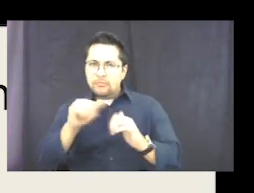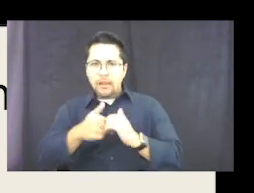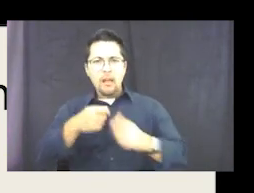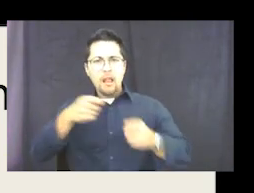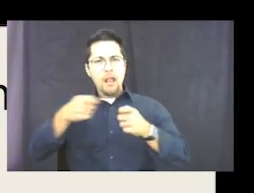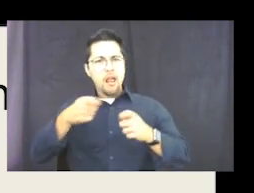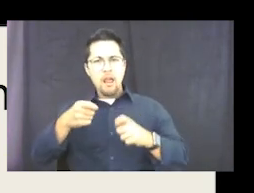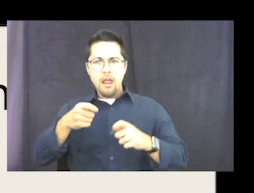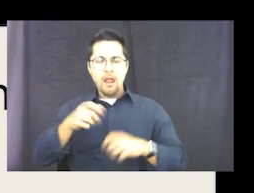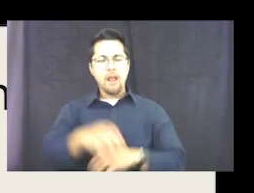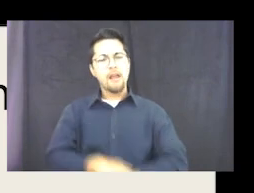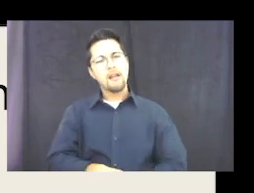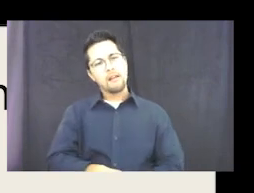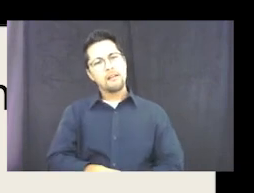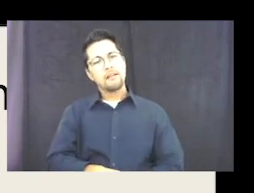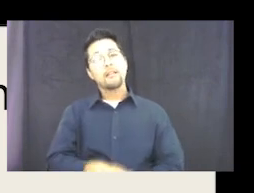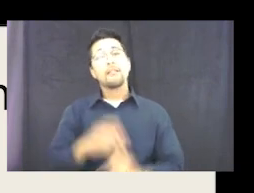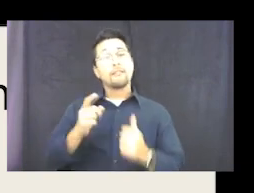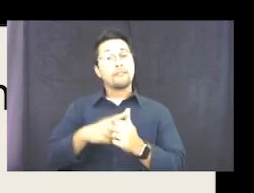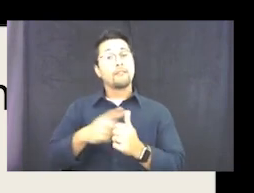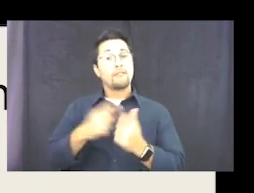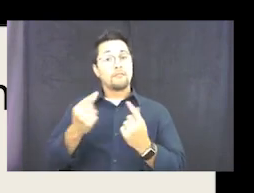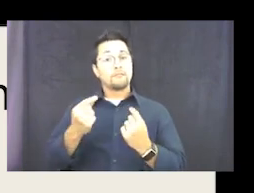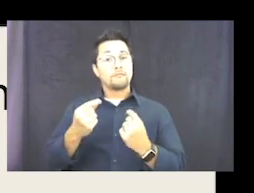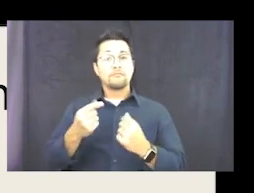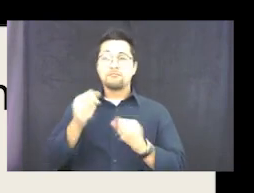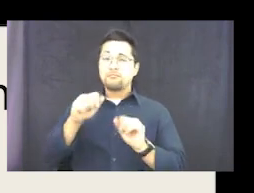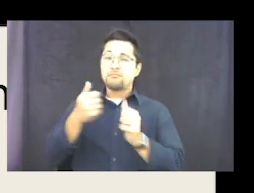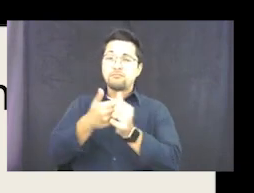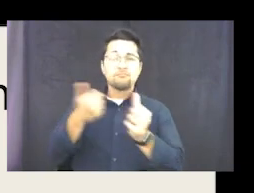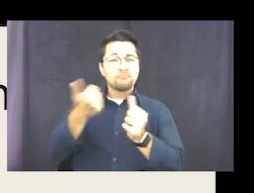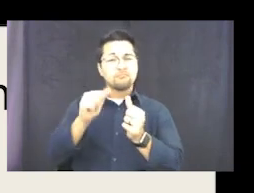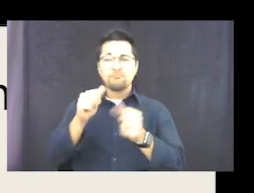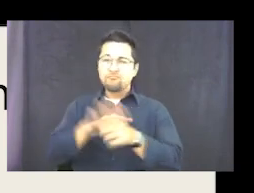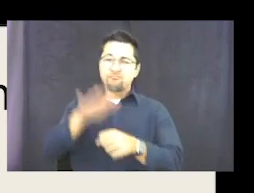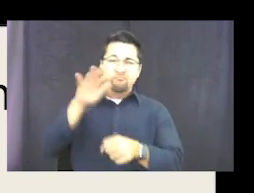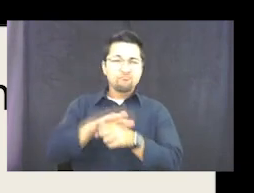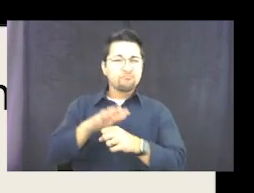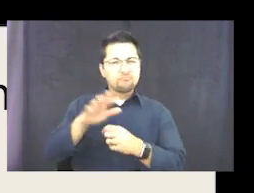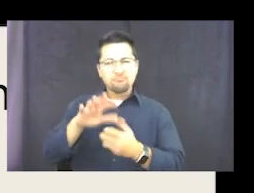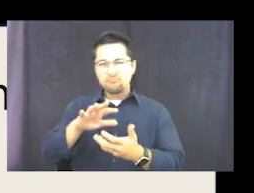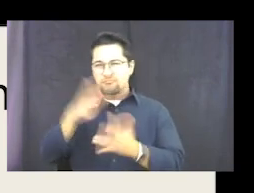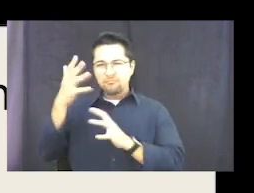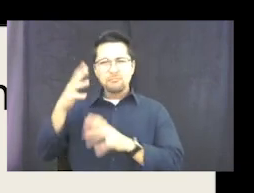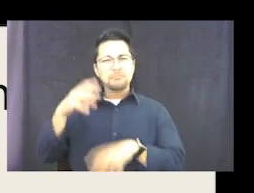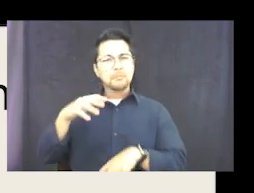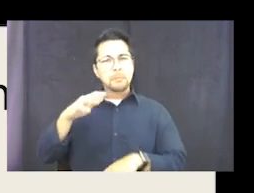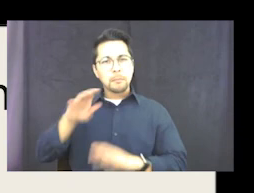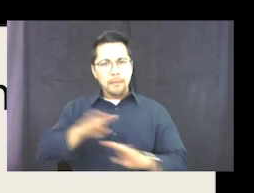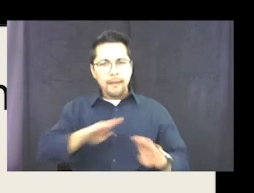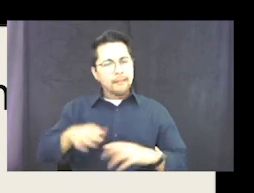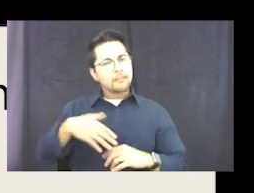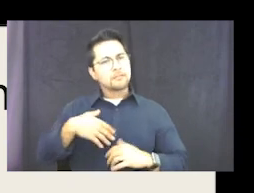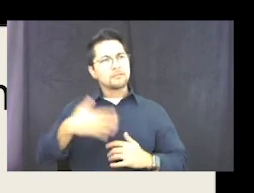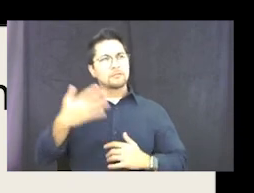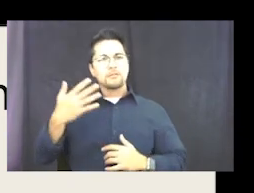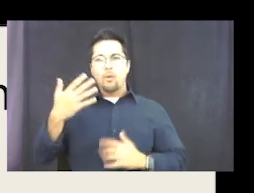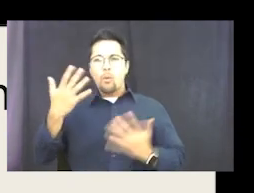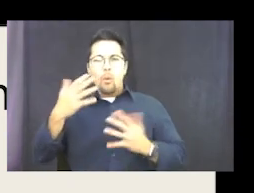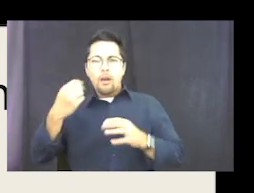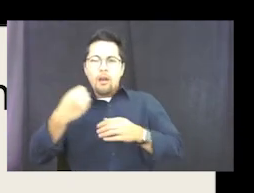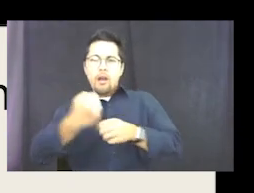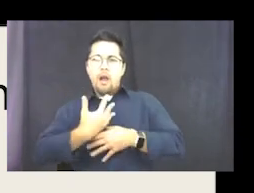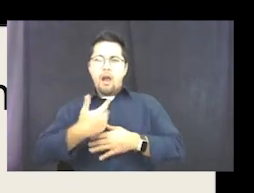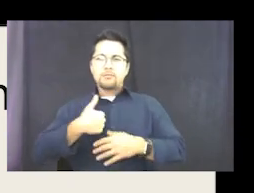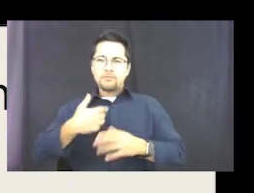ways possible. The first way we can avoid any emotional outbursts or inappropriate behaviors is to know what might set us off. This